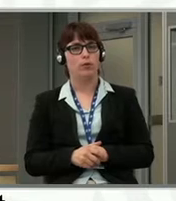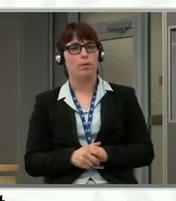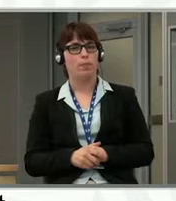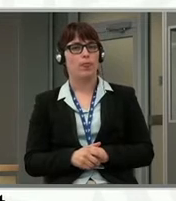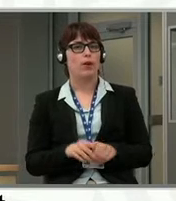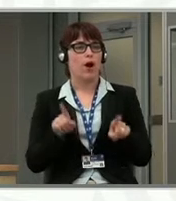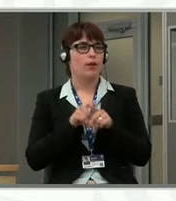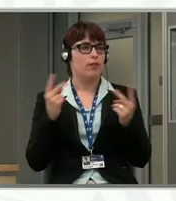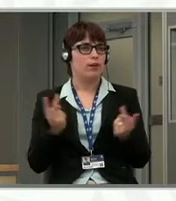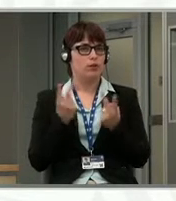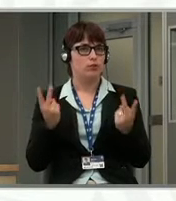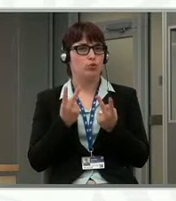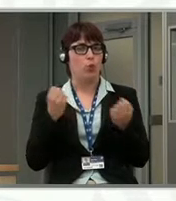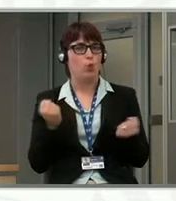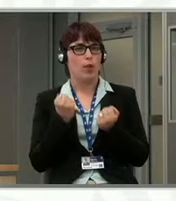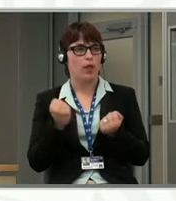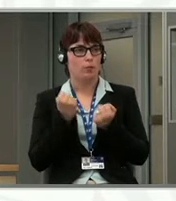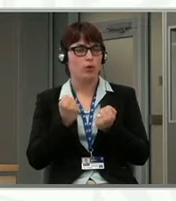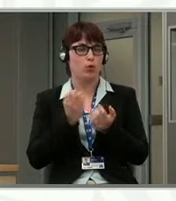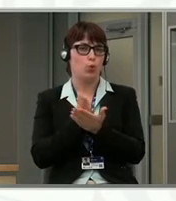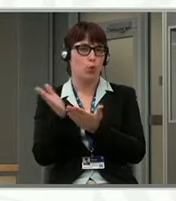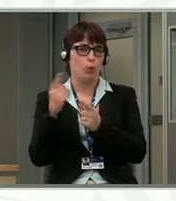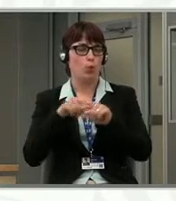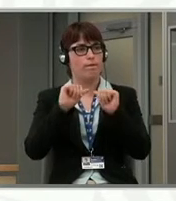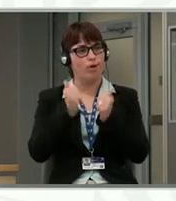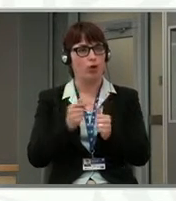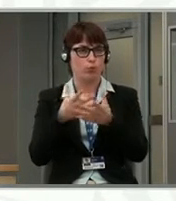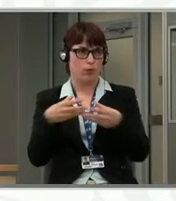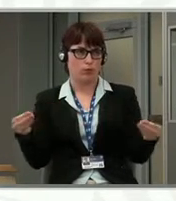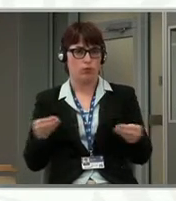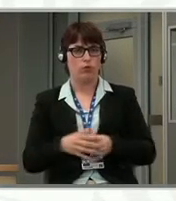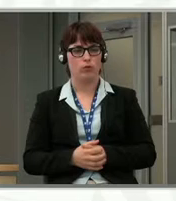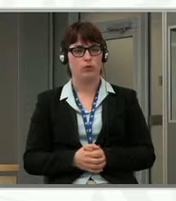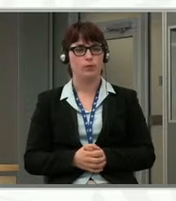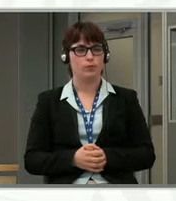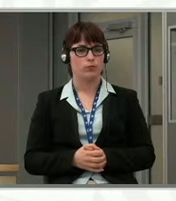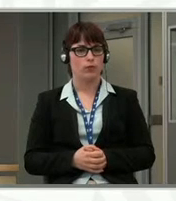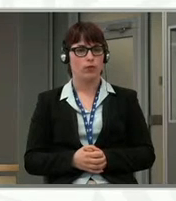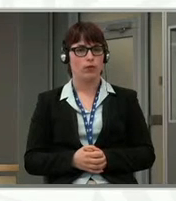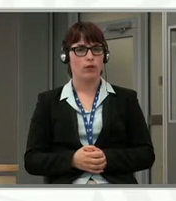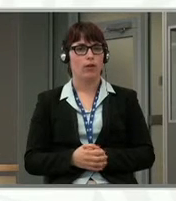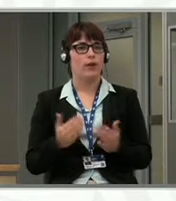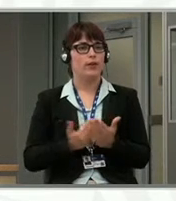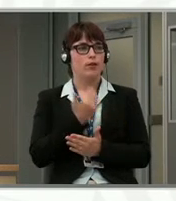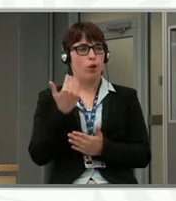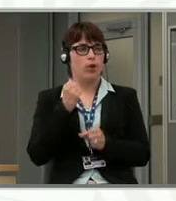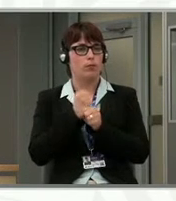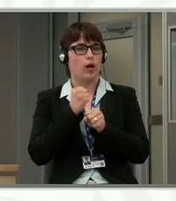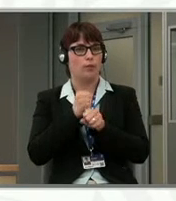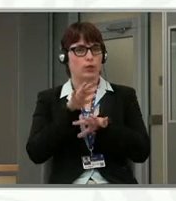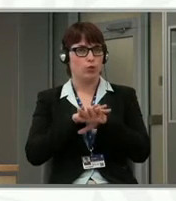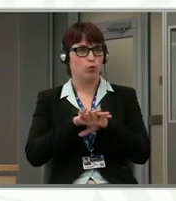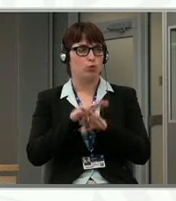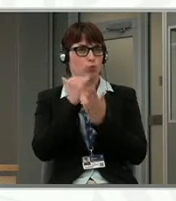related to the demand for specific technological skills and gradual disappearance of